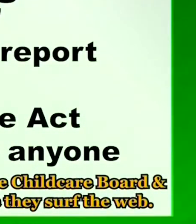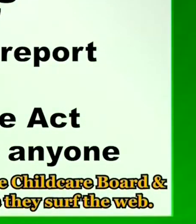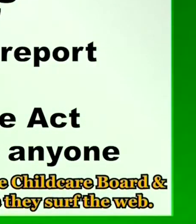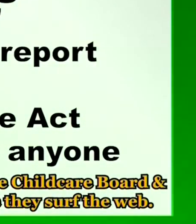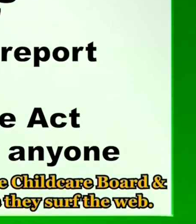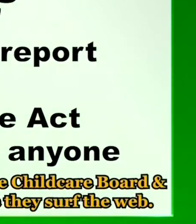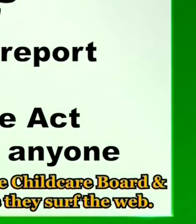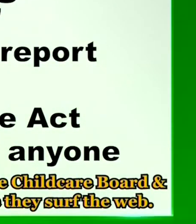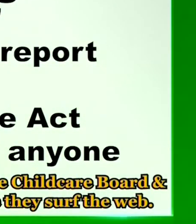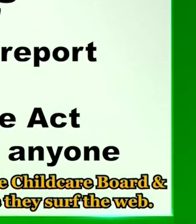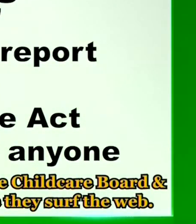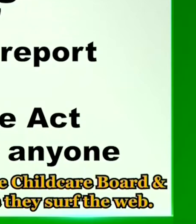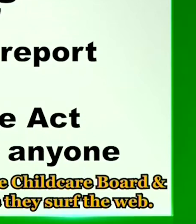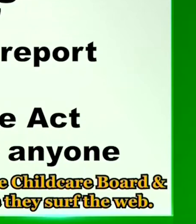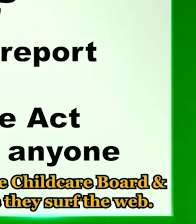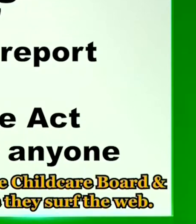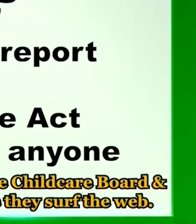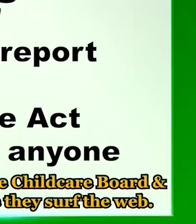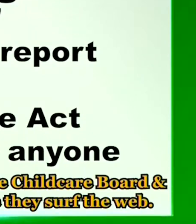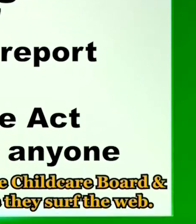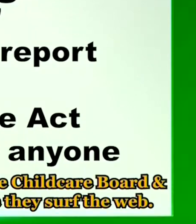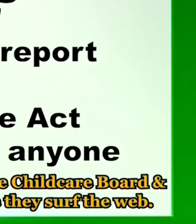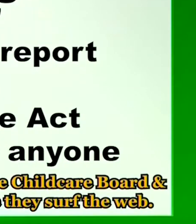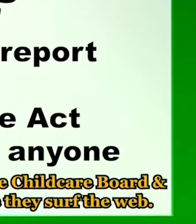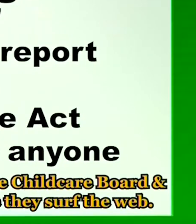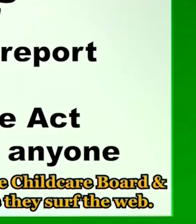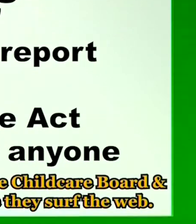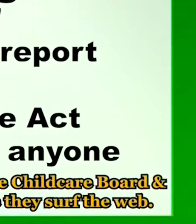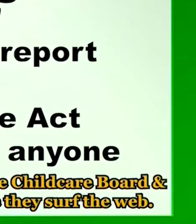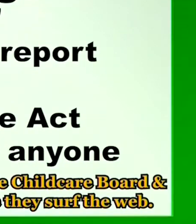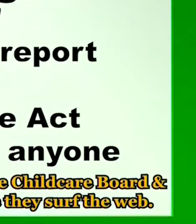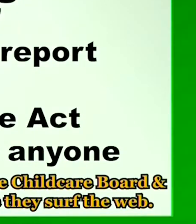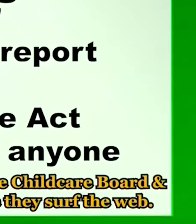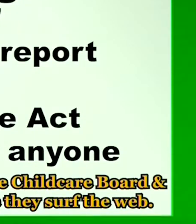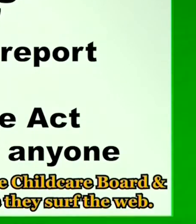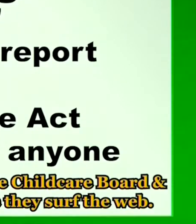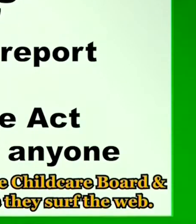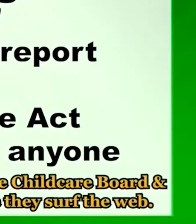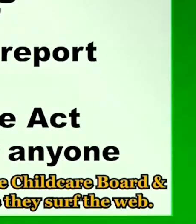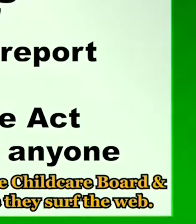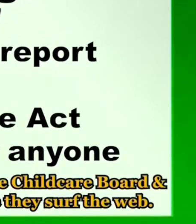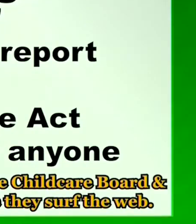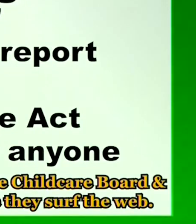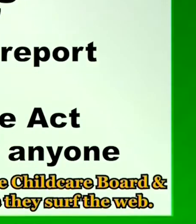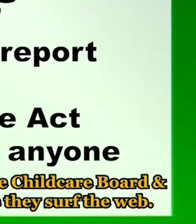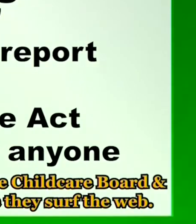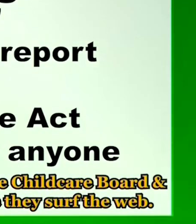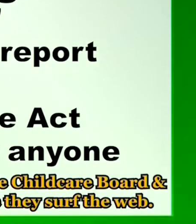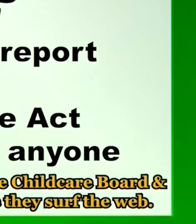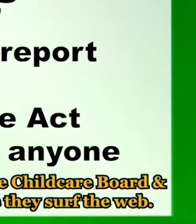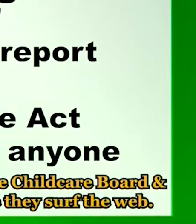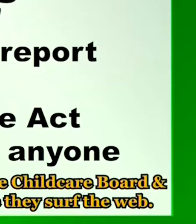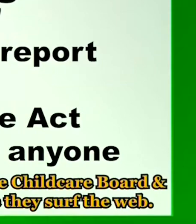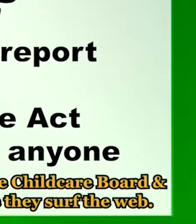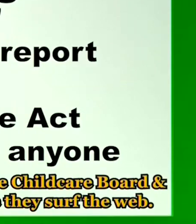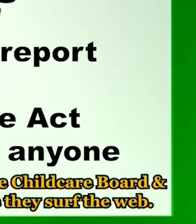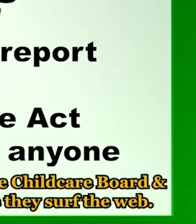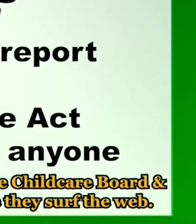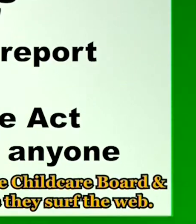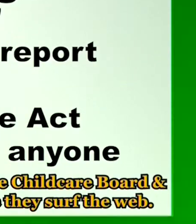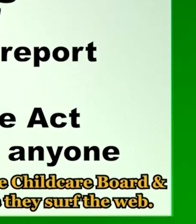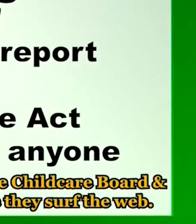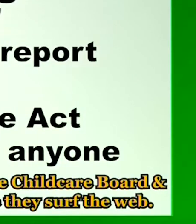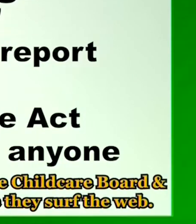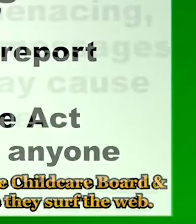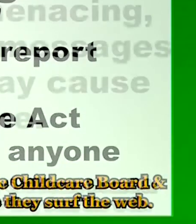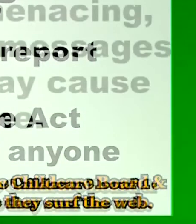Cyberbullying. What can I do? Don't be ashamed to report a cyberbully. The Computer Misuse Act makes it an